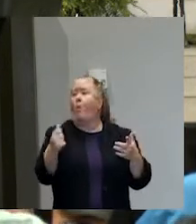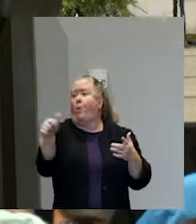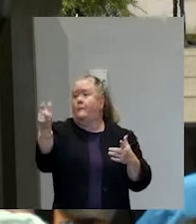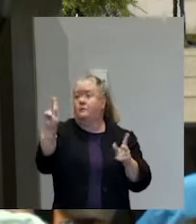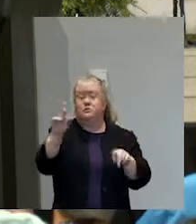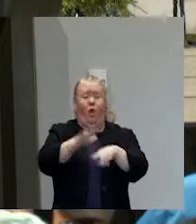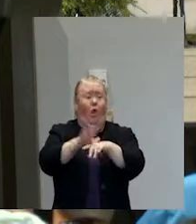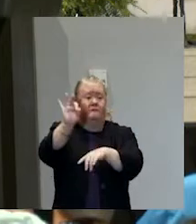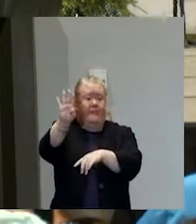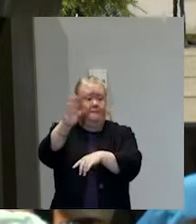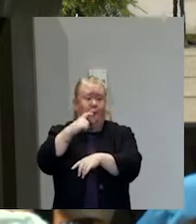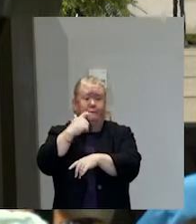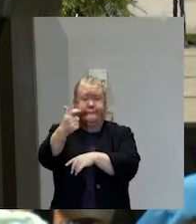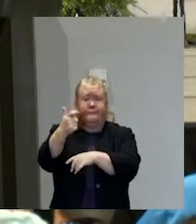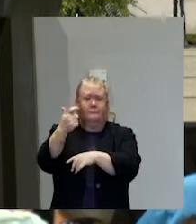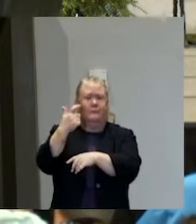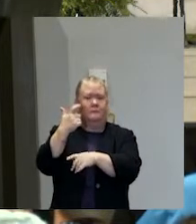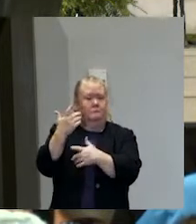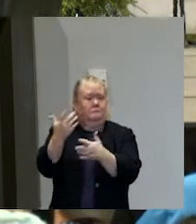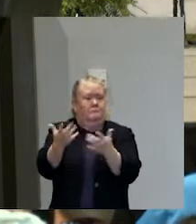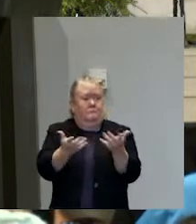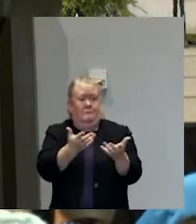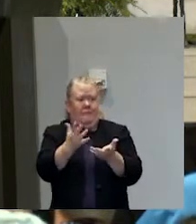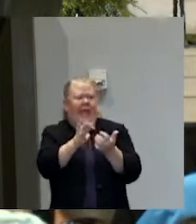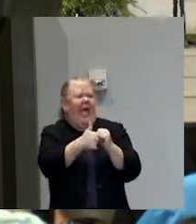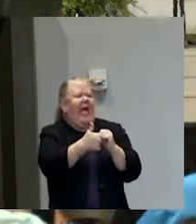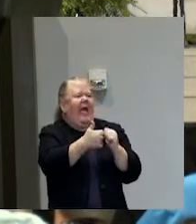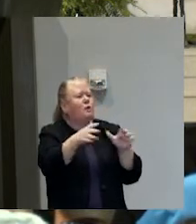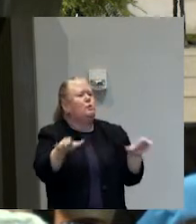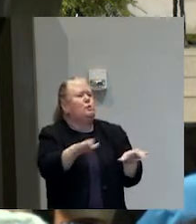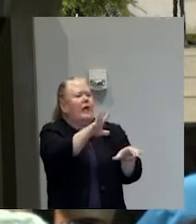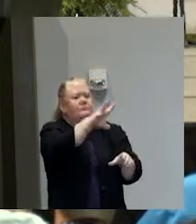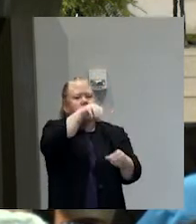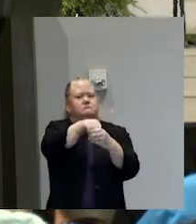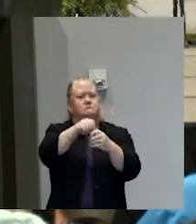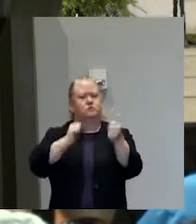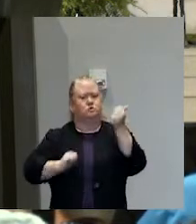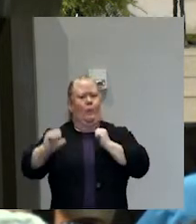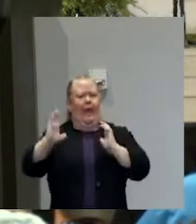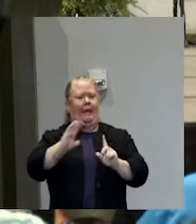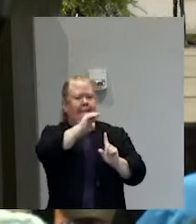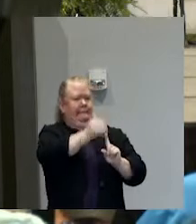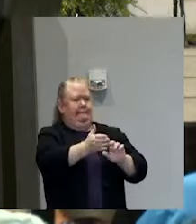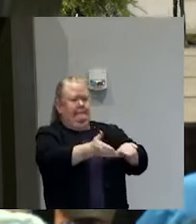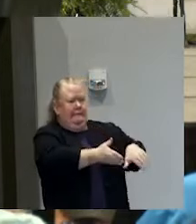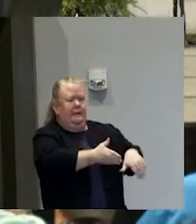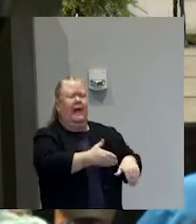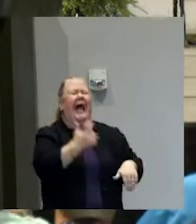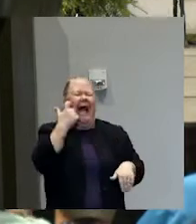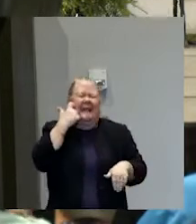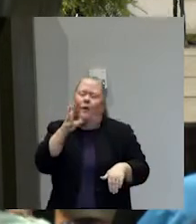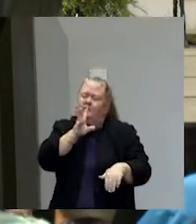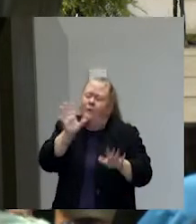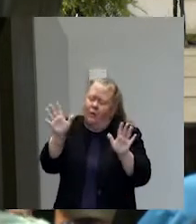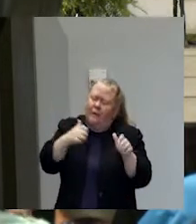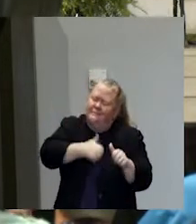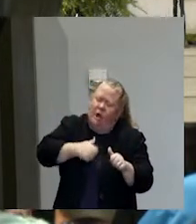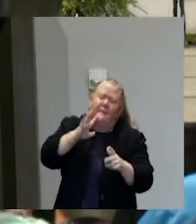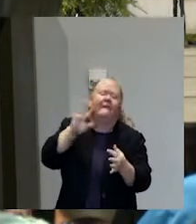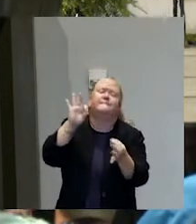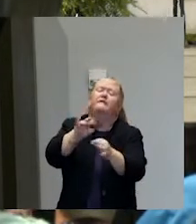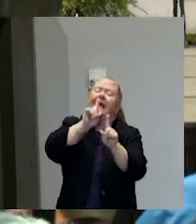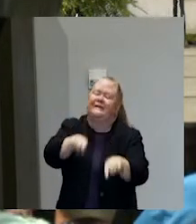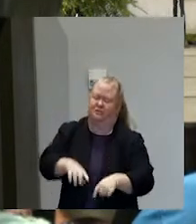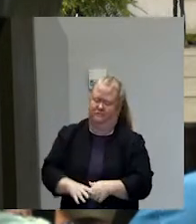on Facebook Live, as to how you go about doing that? What advice would you have? I know I just spoke, but I have the perfect